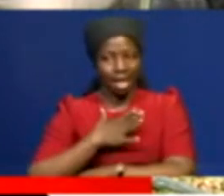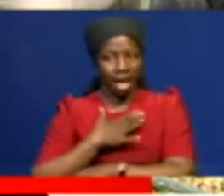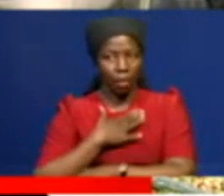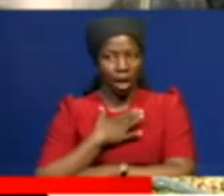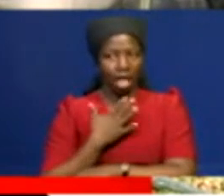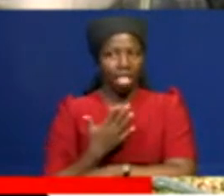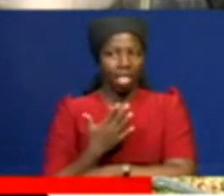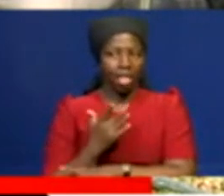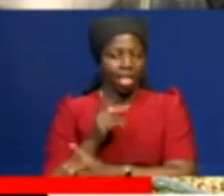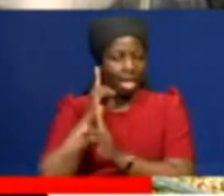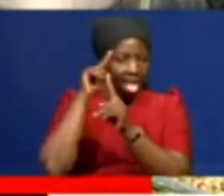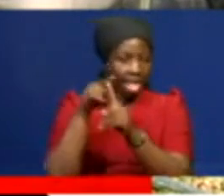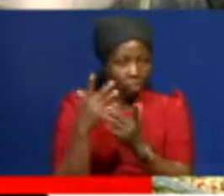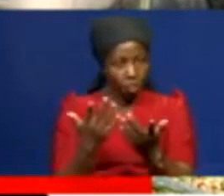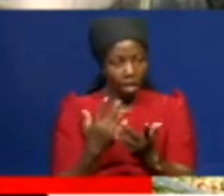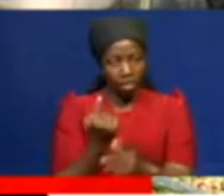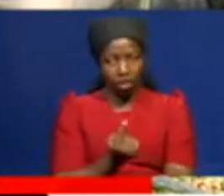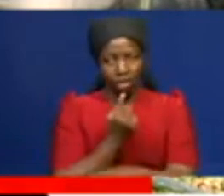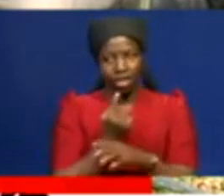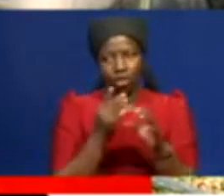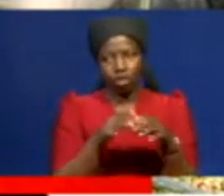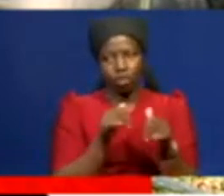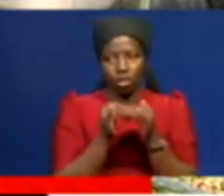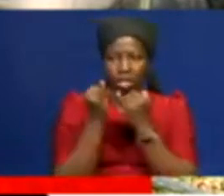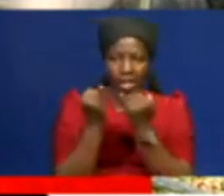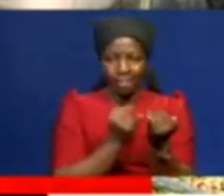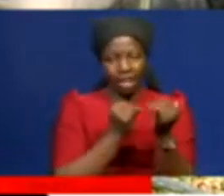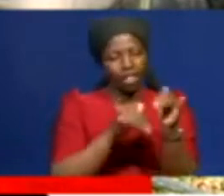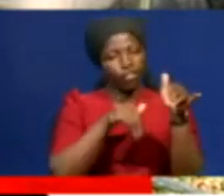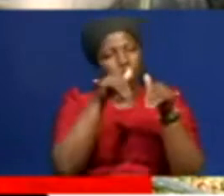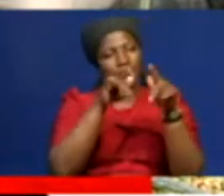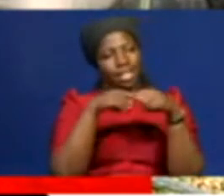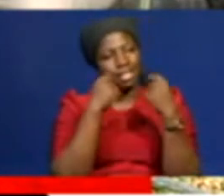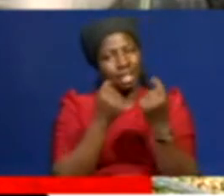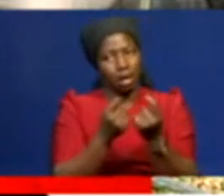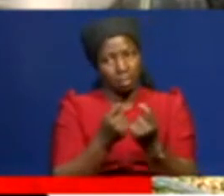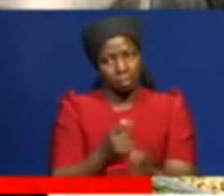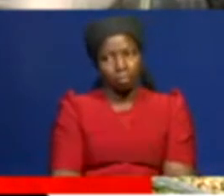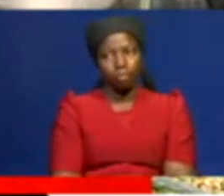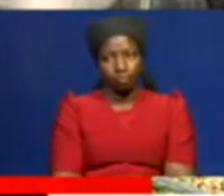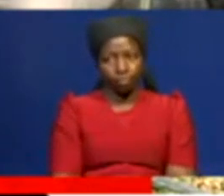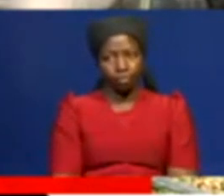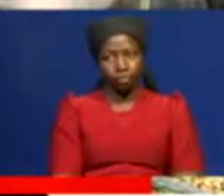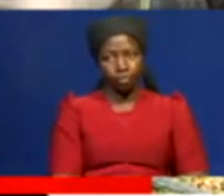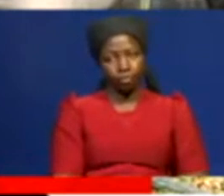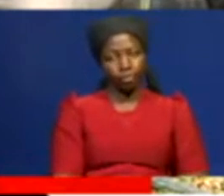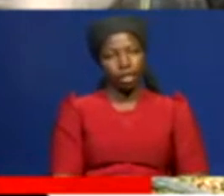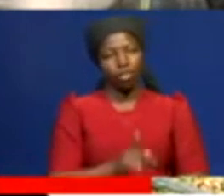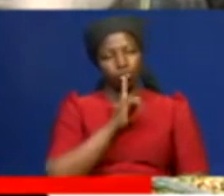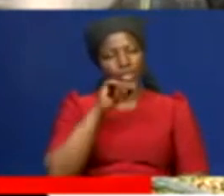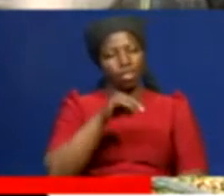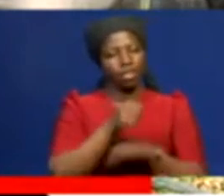our niche. Mm. We are the only circuit that normally invites foreign teams, apart from, I think, Driftwood, that have done it. Mm. So this